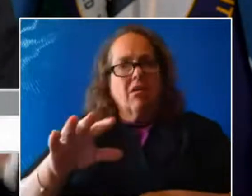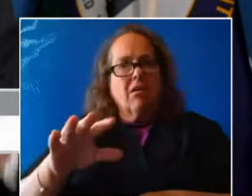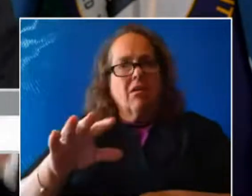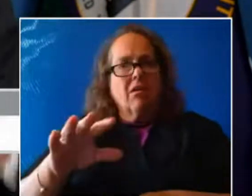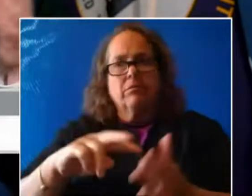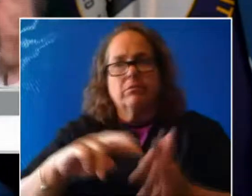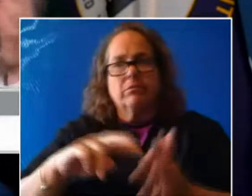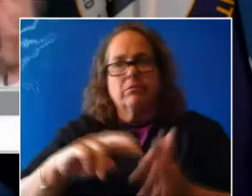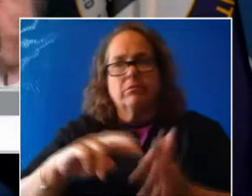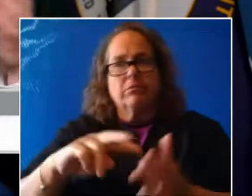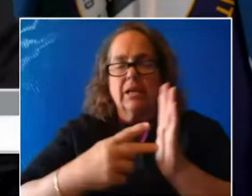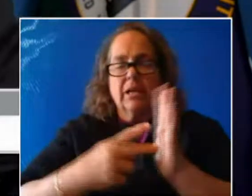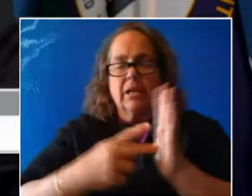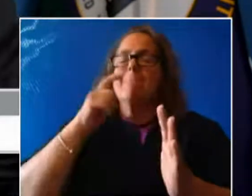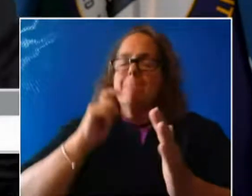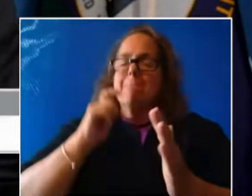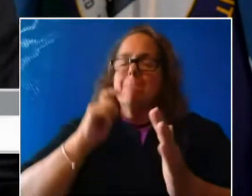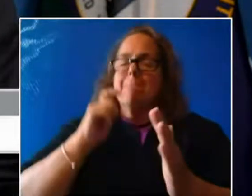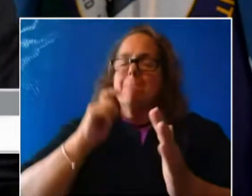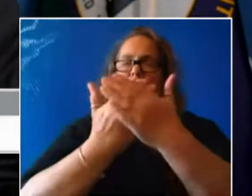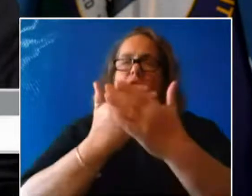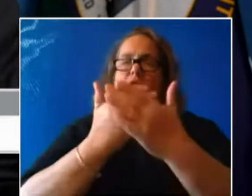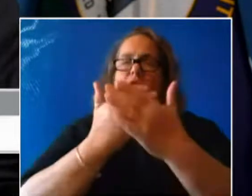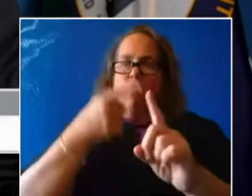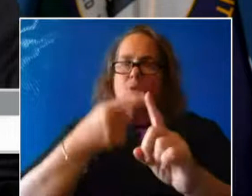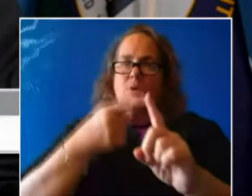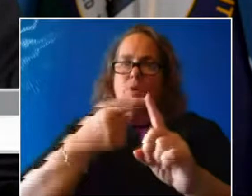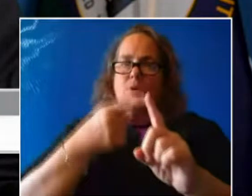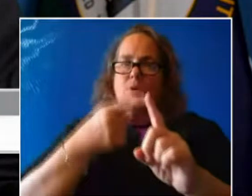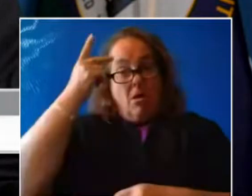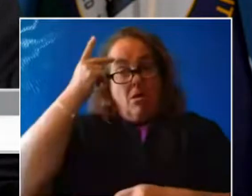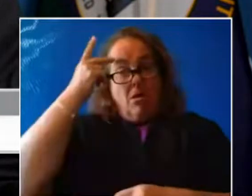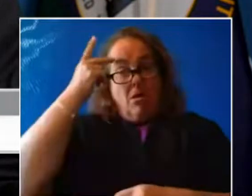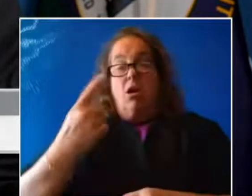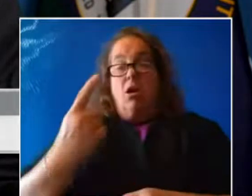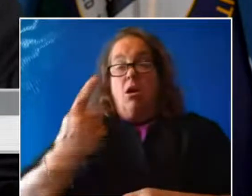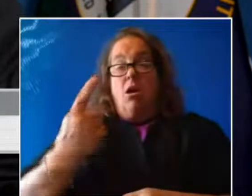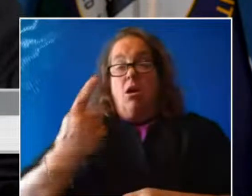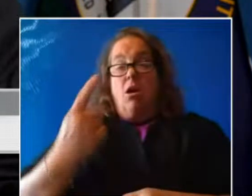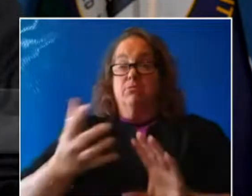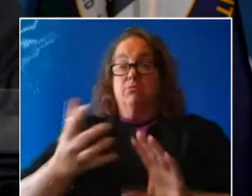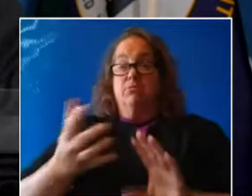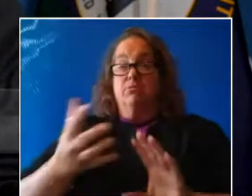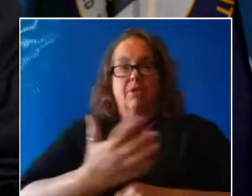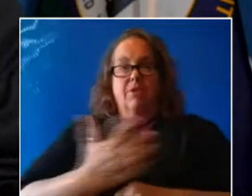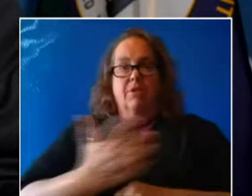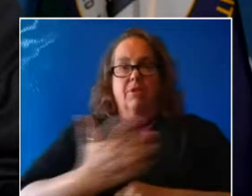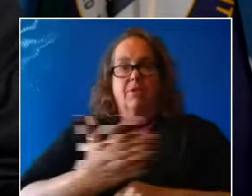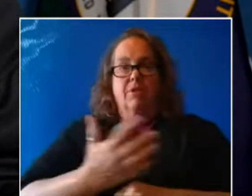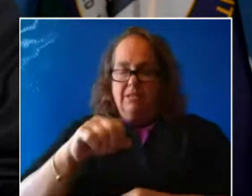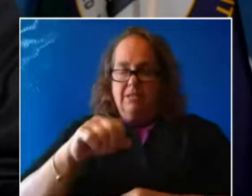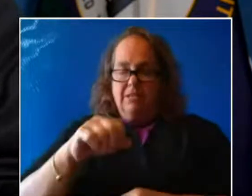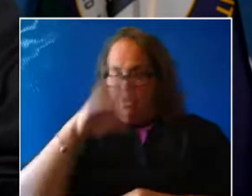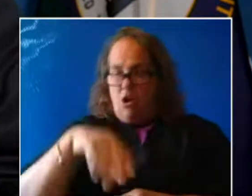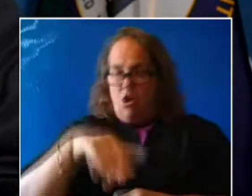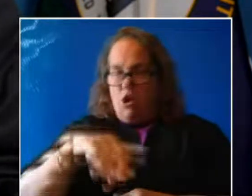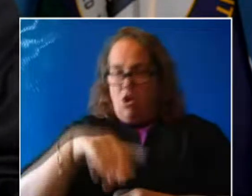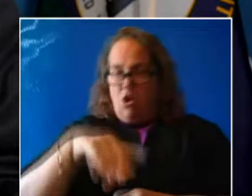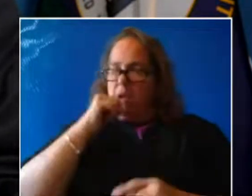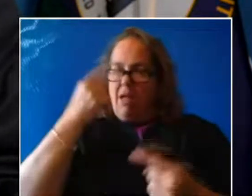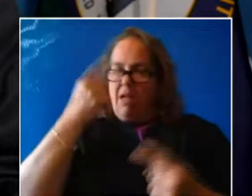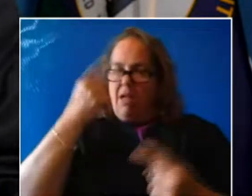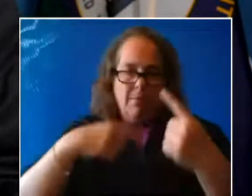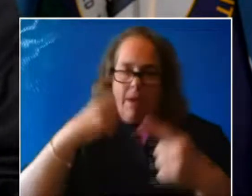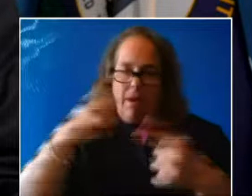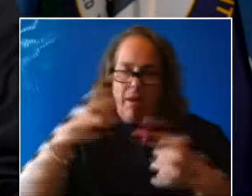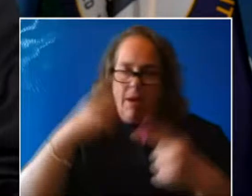again, yeah, politics muddies everything up, but I'm not thinking about that. This is issues of life and death, and even